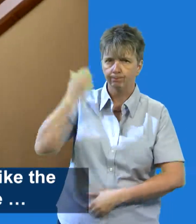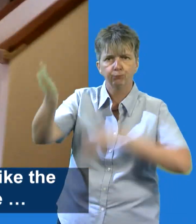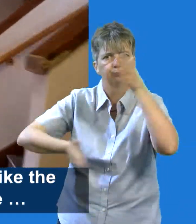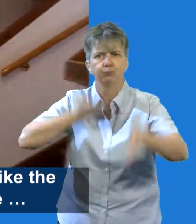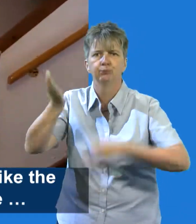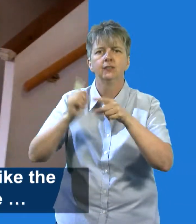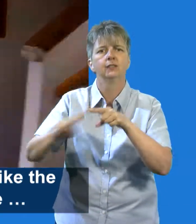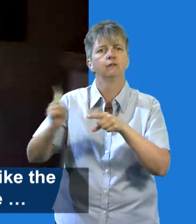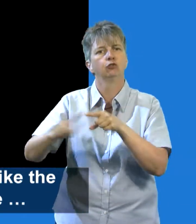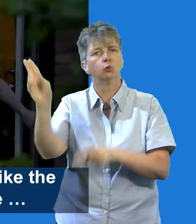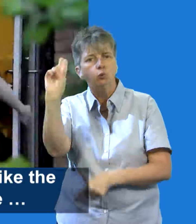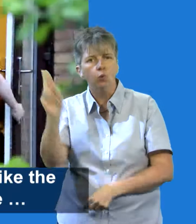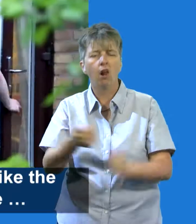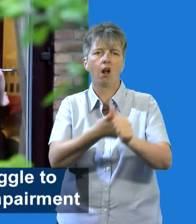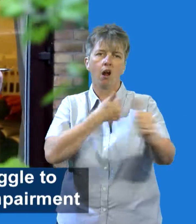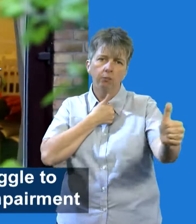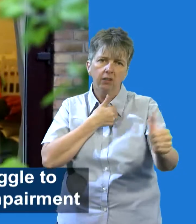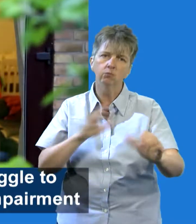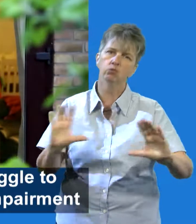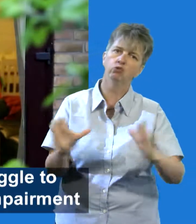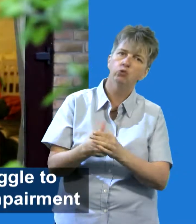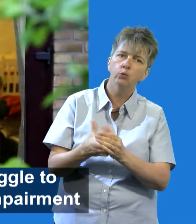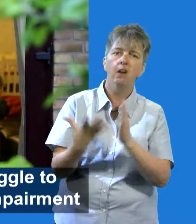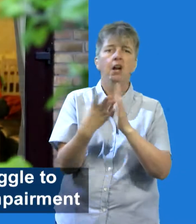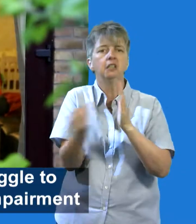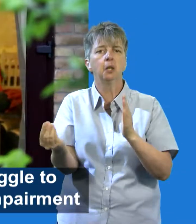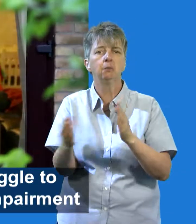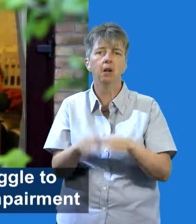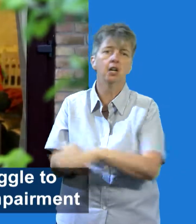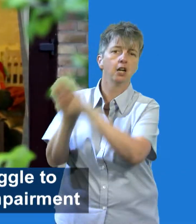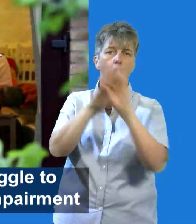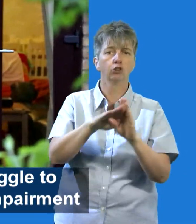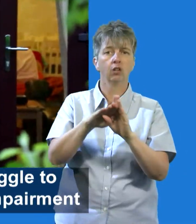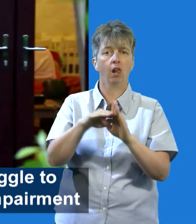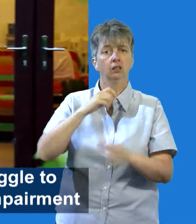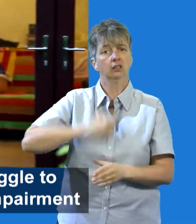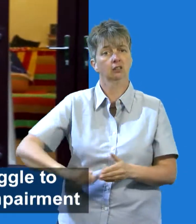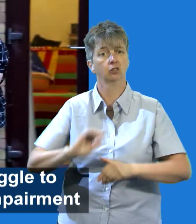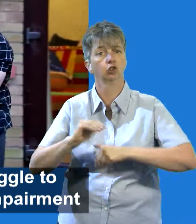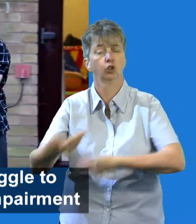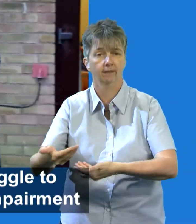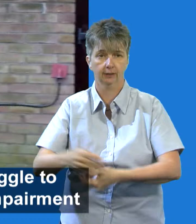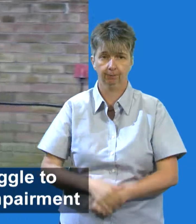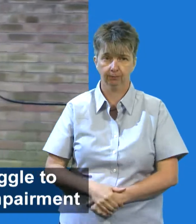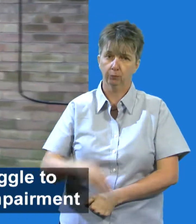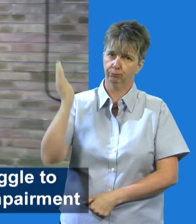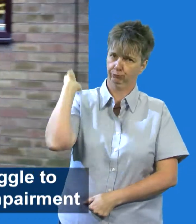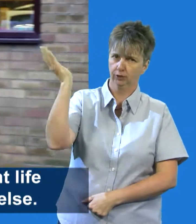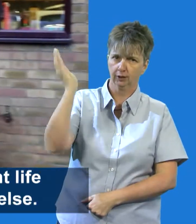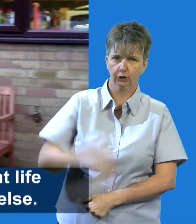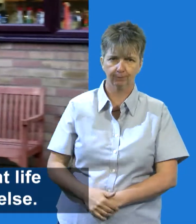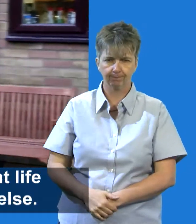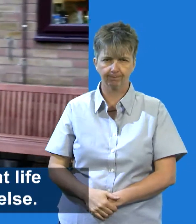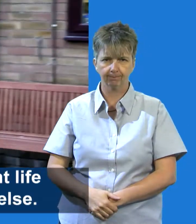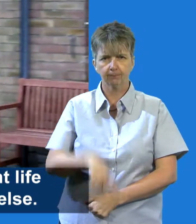National Citizenship Service. I would say a lot of people struggle to imagine someone with a visual impairment